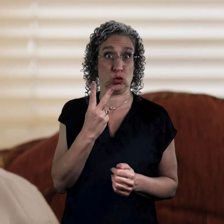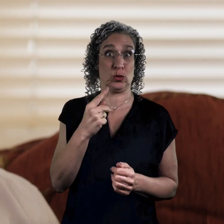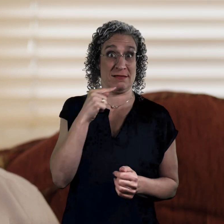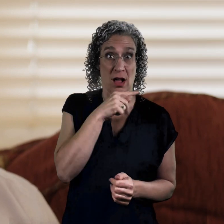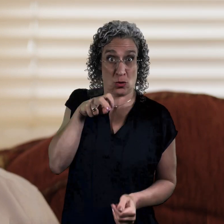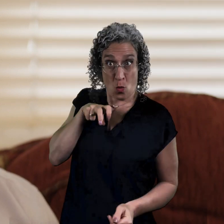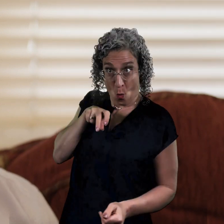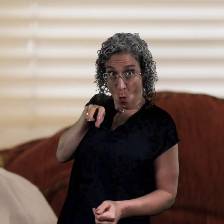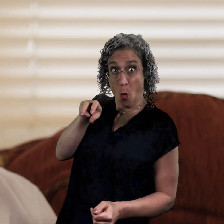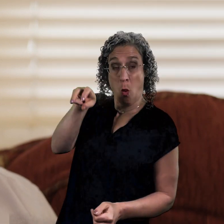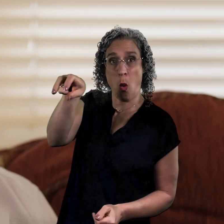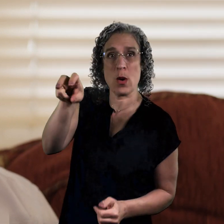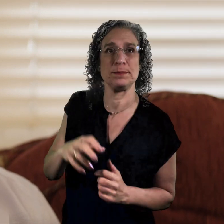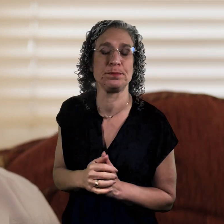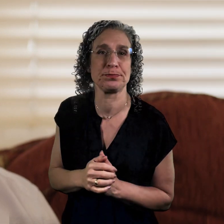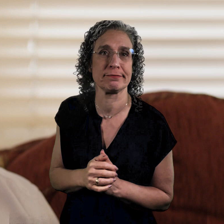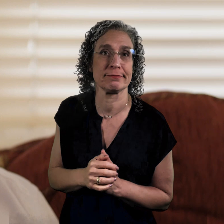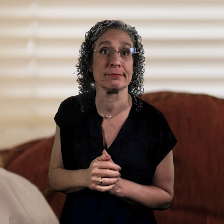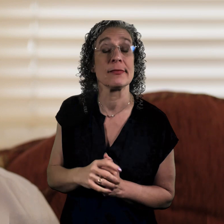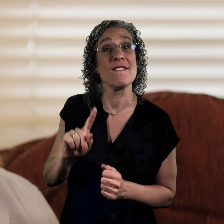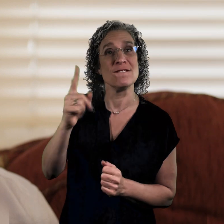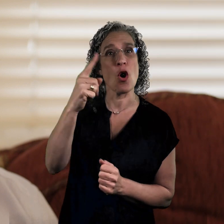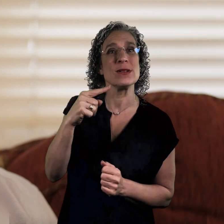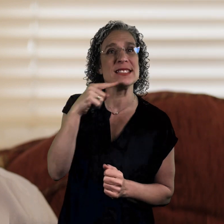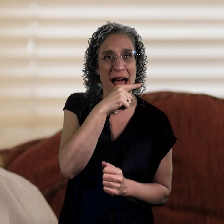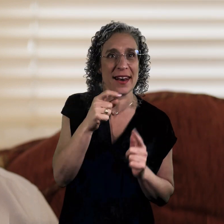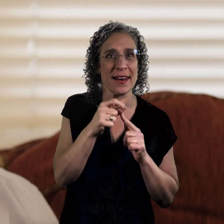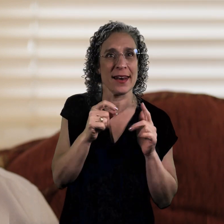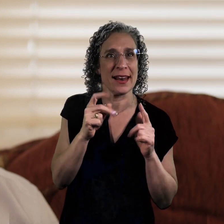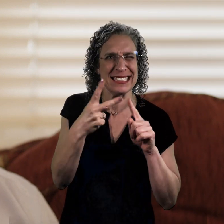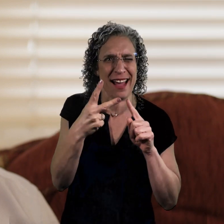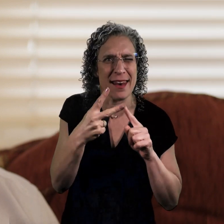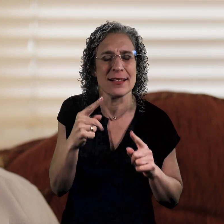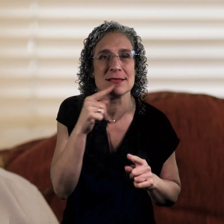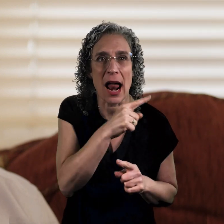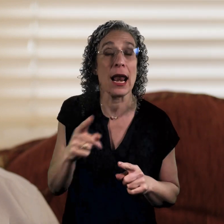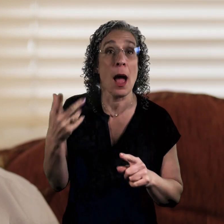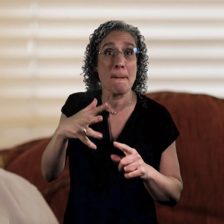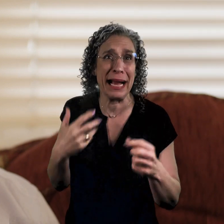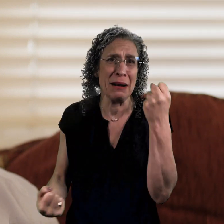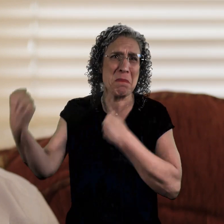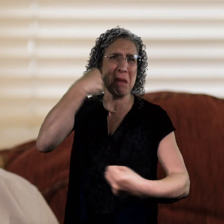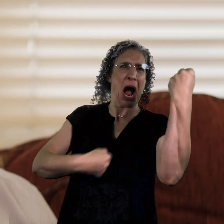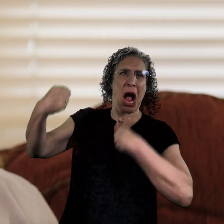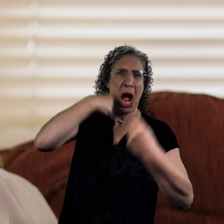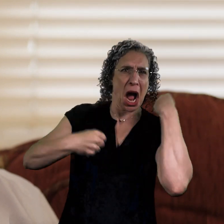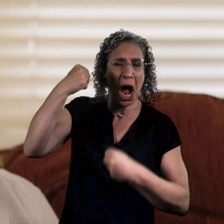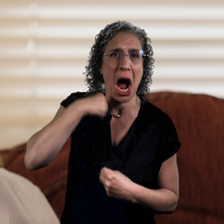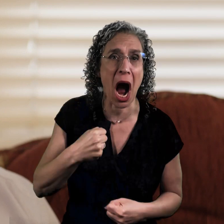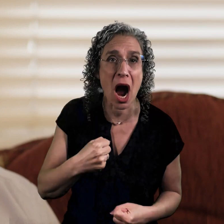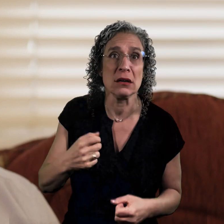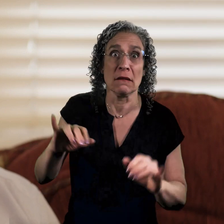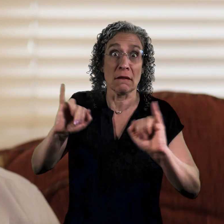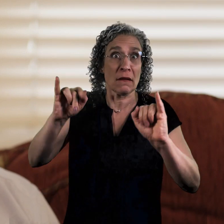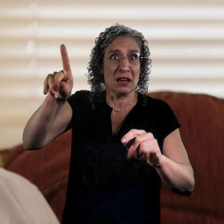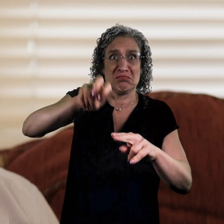Philip went through first. The youngest one wanted respect from his friends, punched Philip so hard in the face his nose ended up on his cheek. The